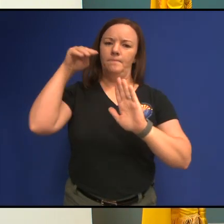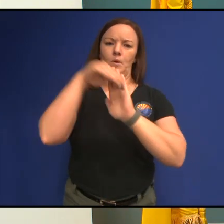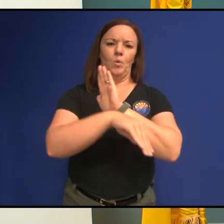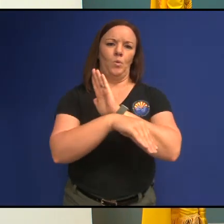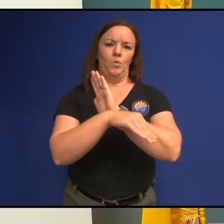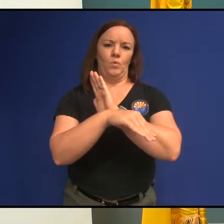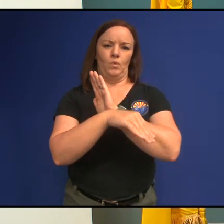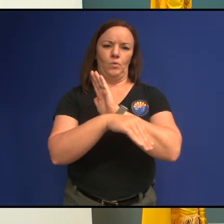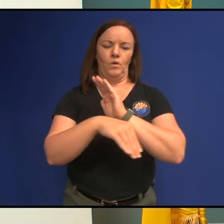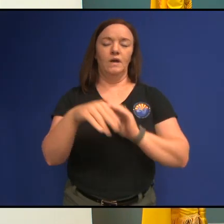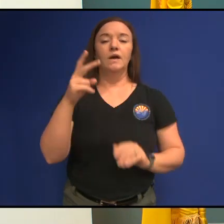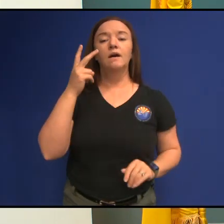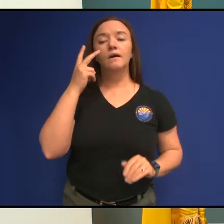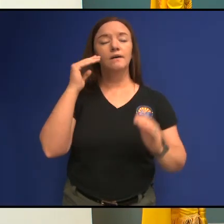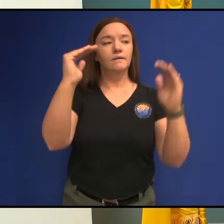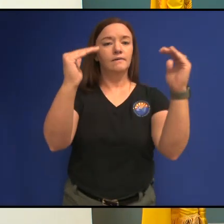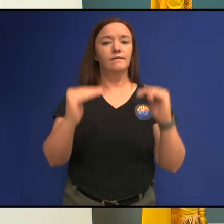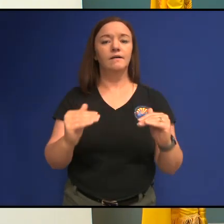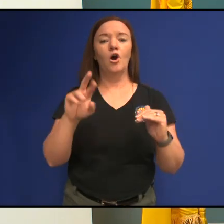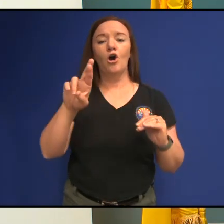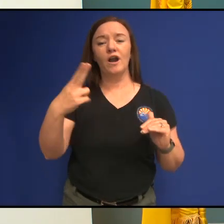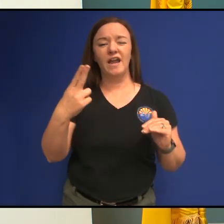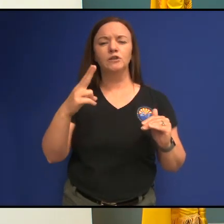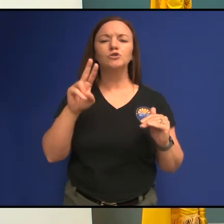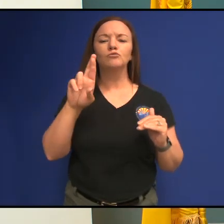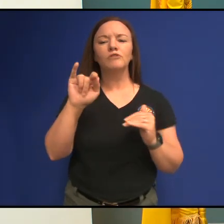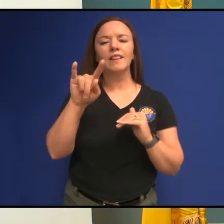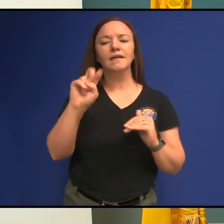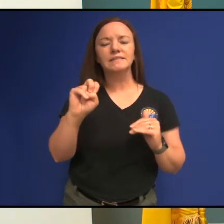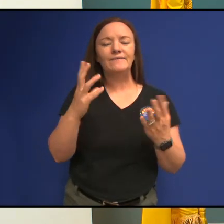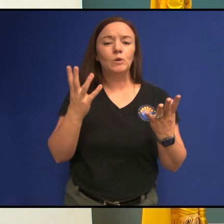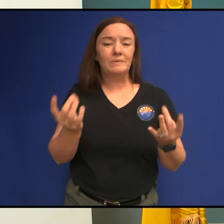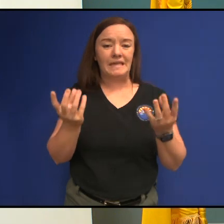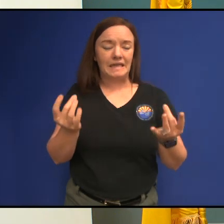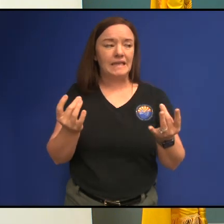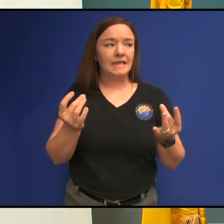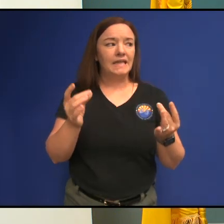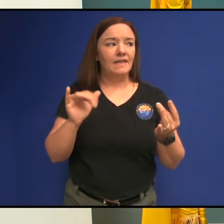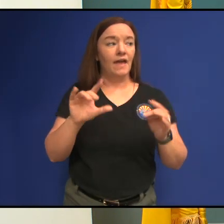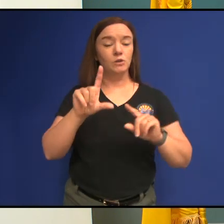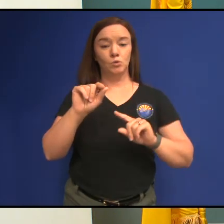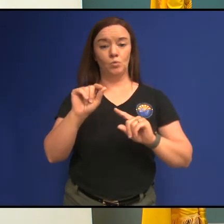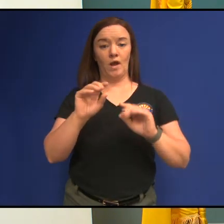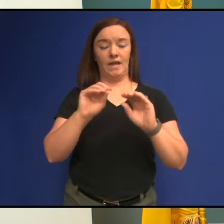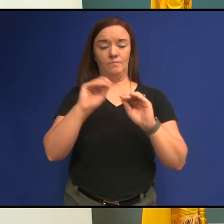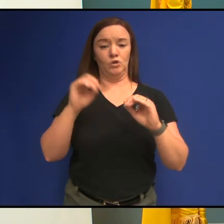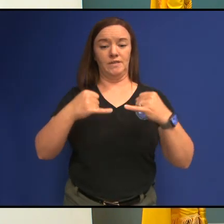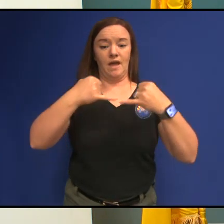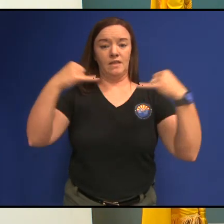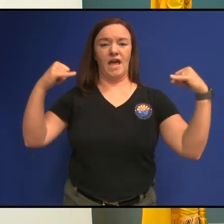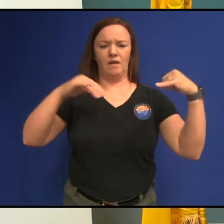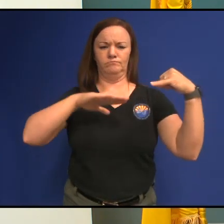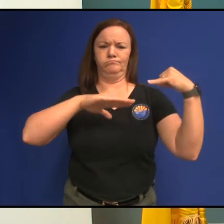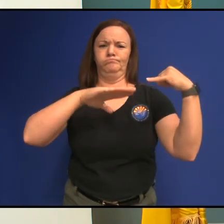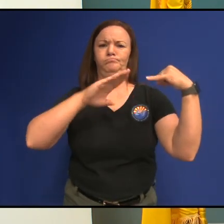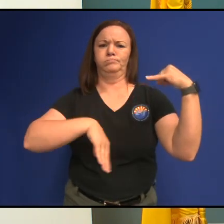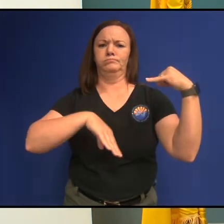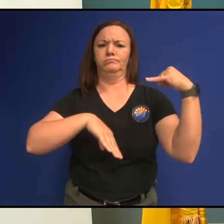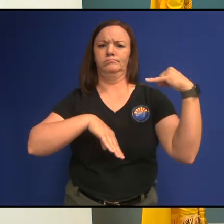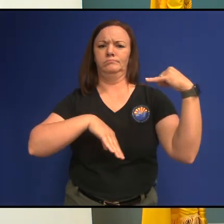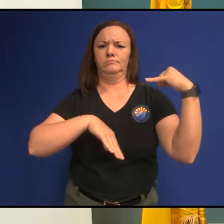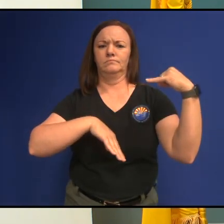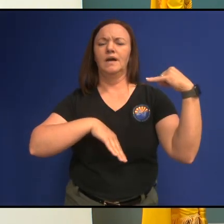relative humidities here, here's the 20% line, right? We're going to be well below that. We'll be near single